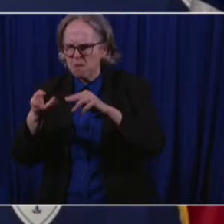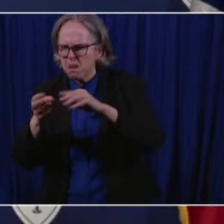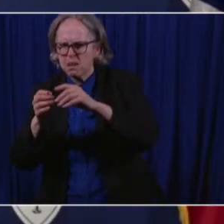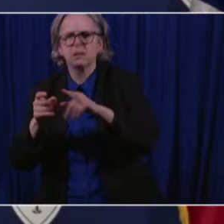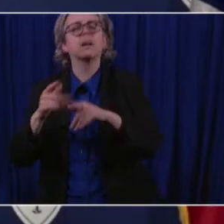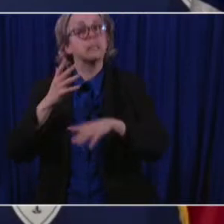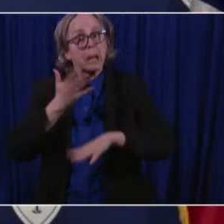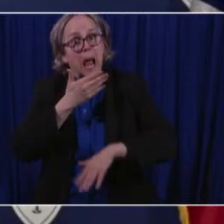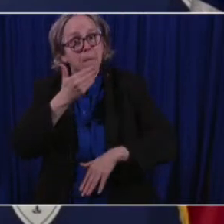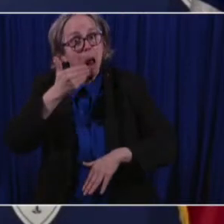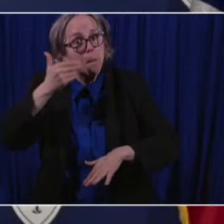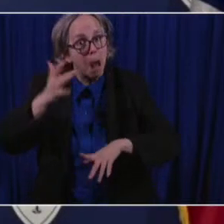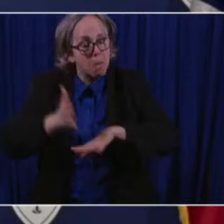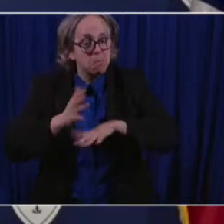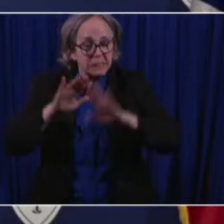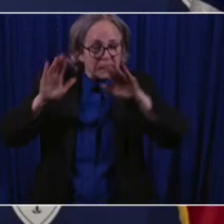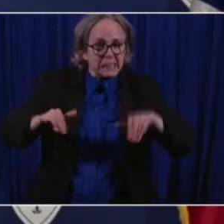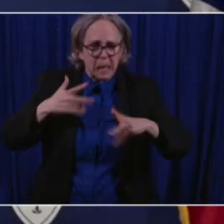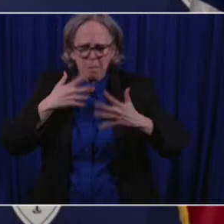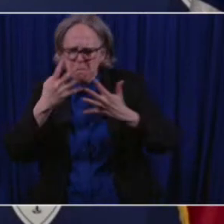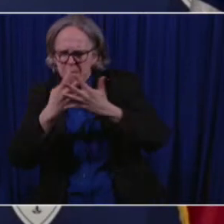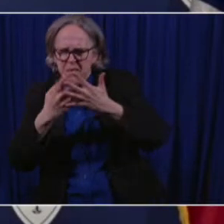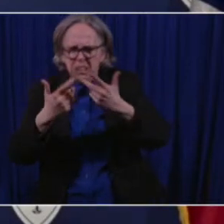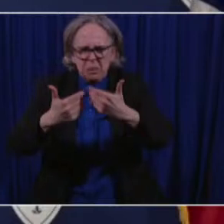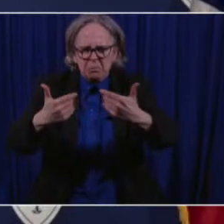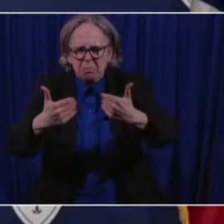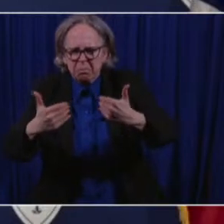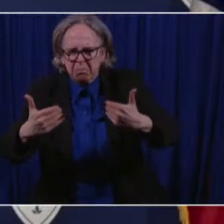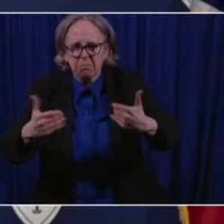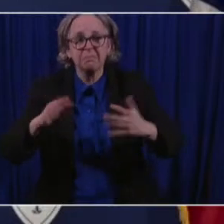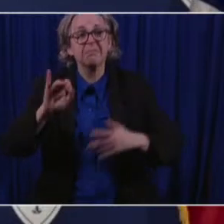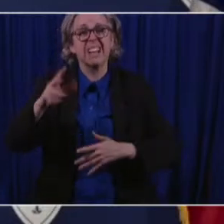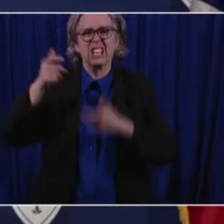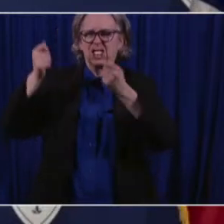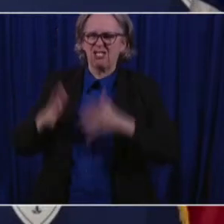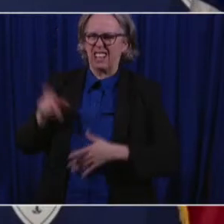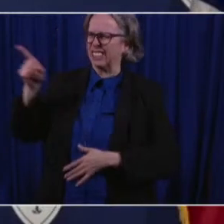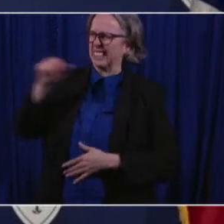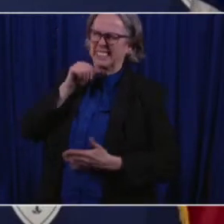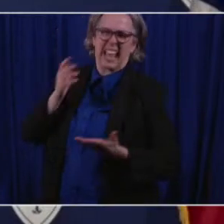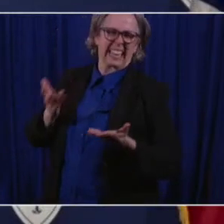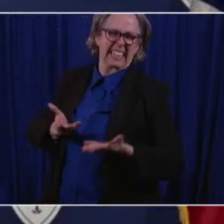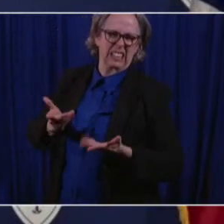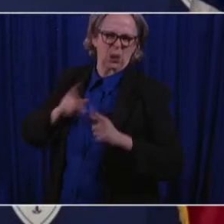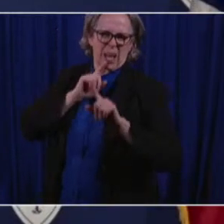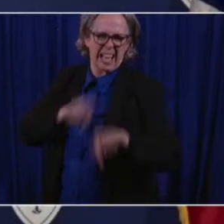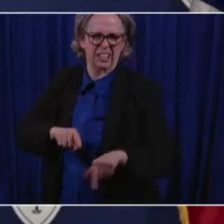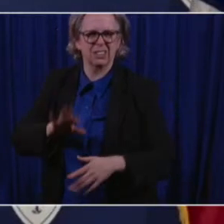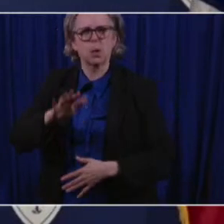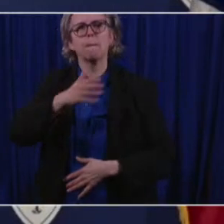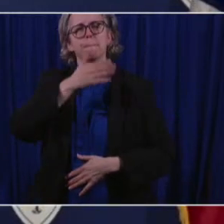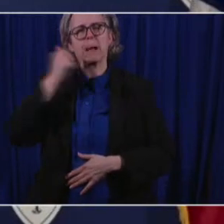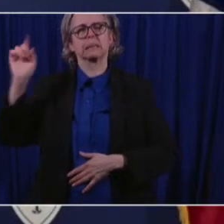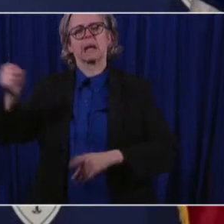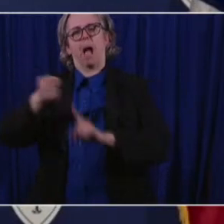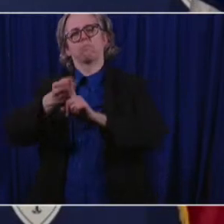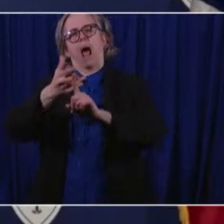the Director Dan Schroeder, our acting director, certainly can give you a much fuller account of